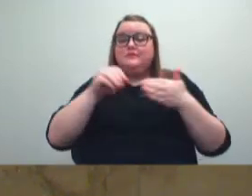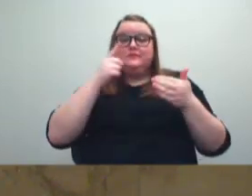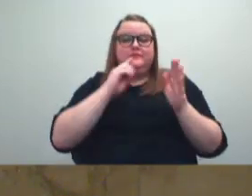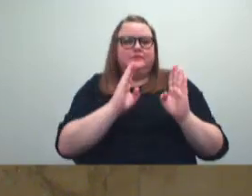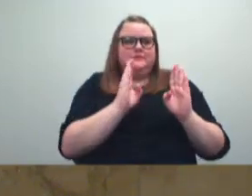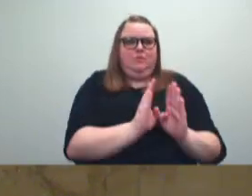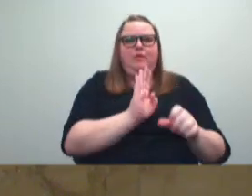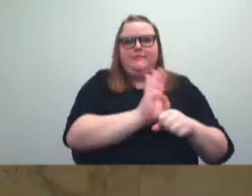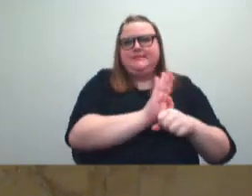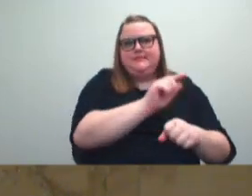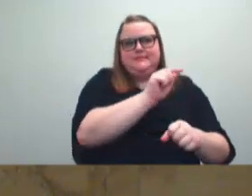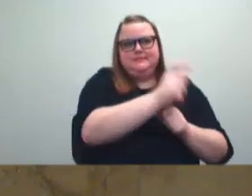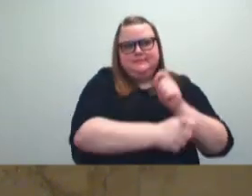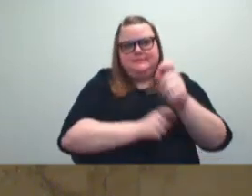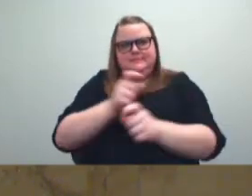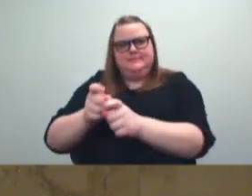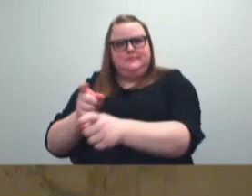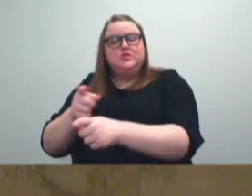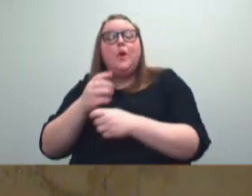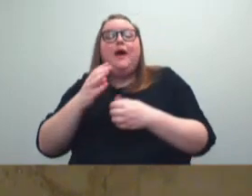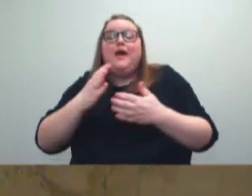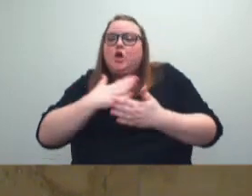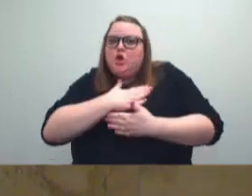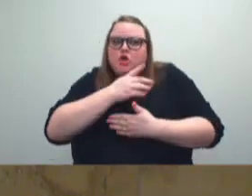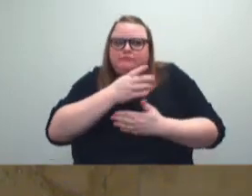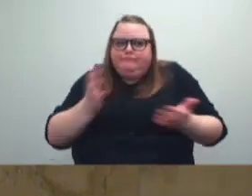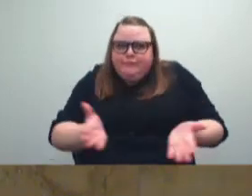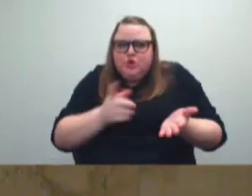to apply at reno.gov. Come and check out the